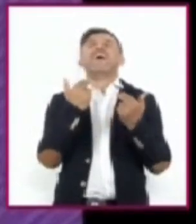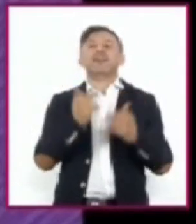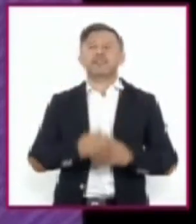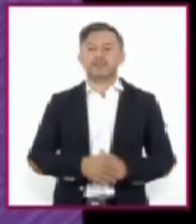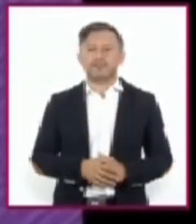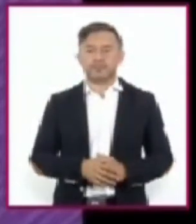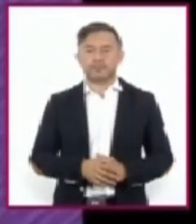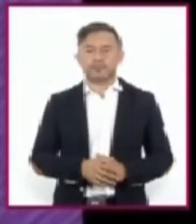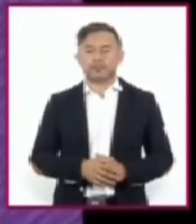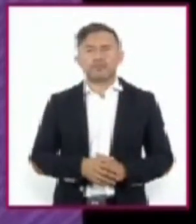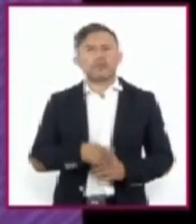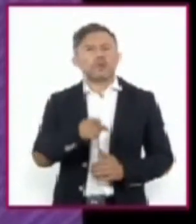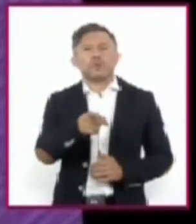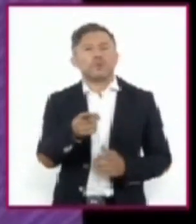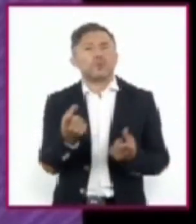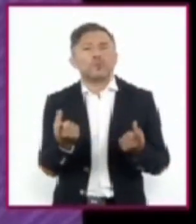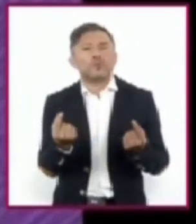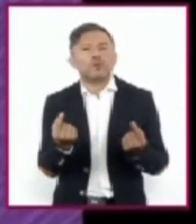What do you do?